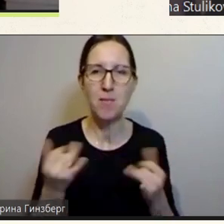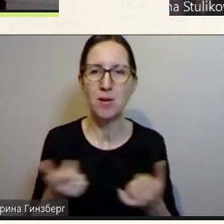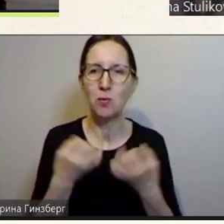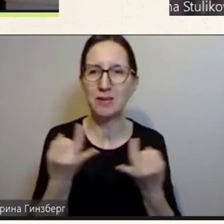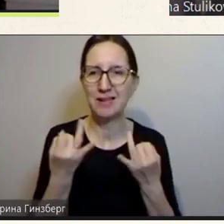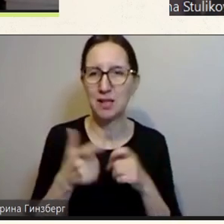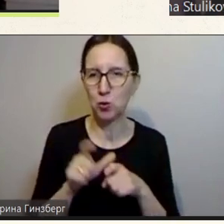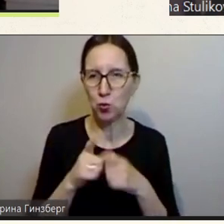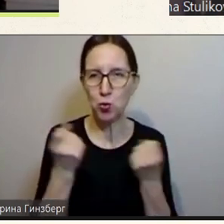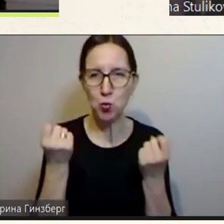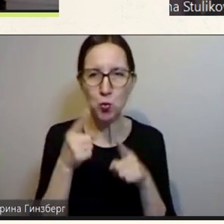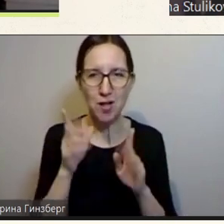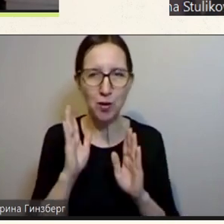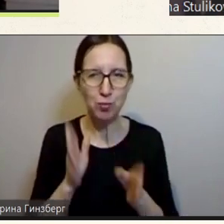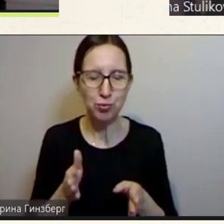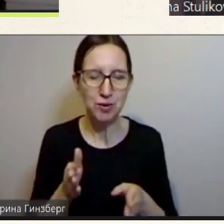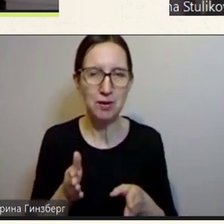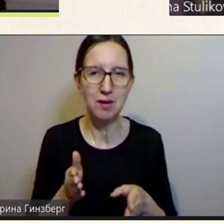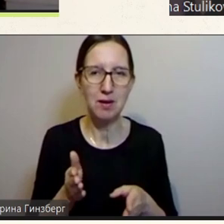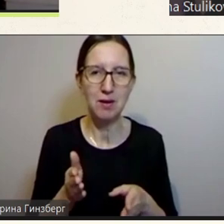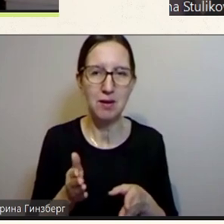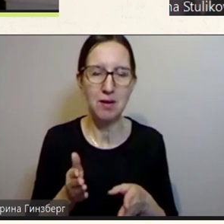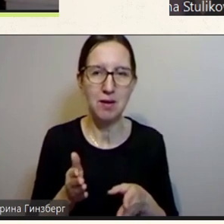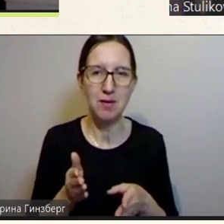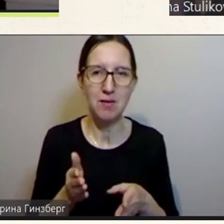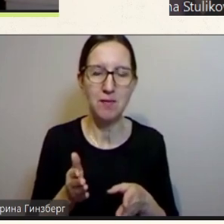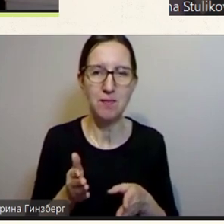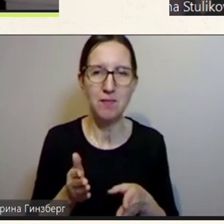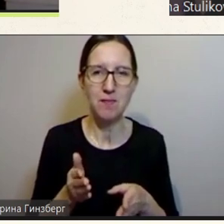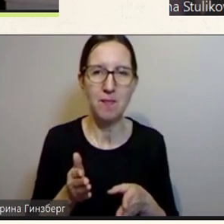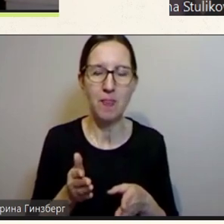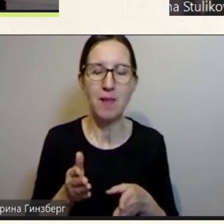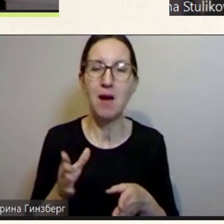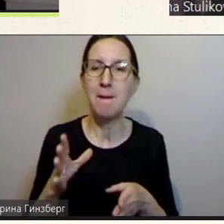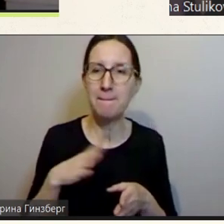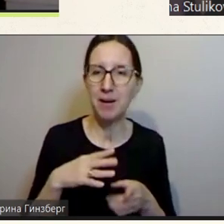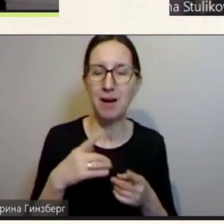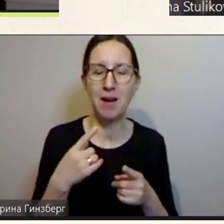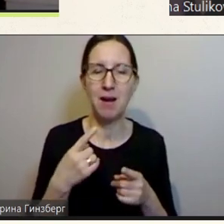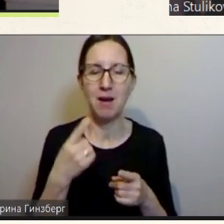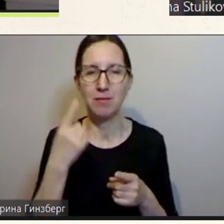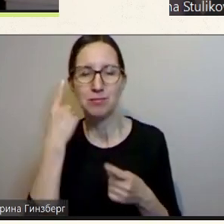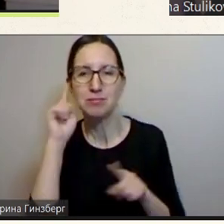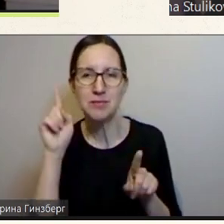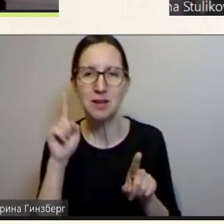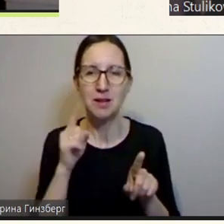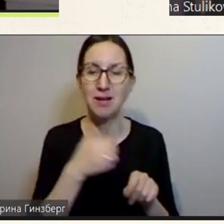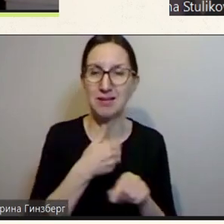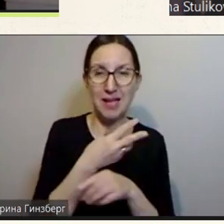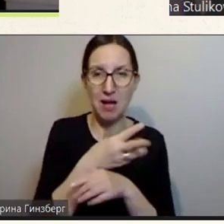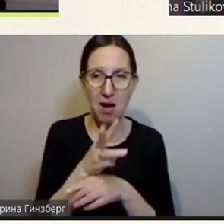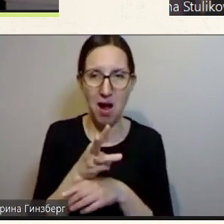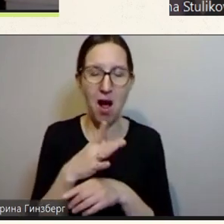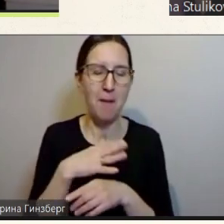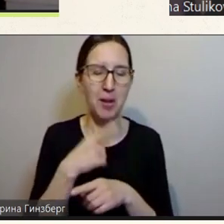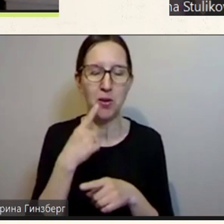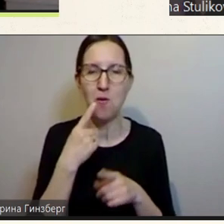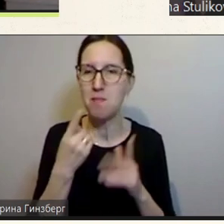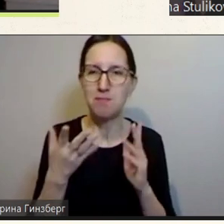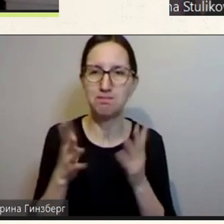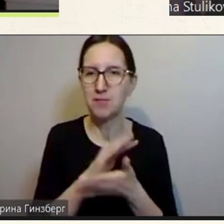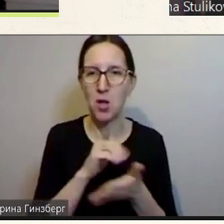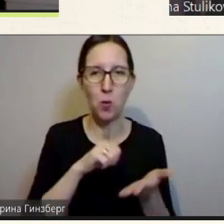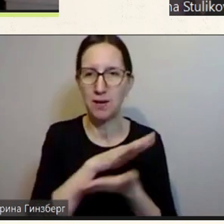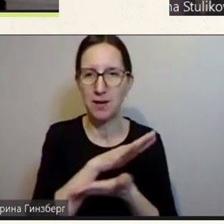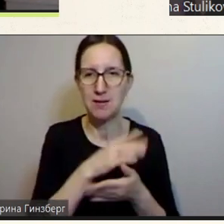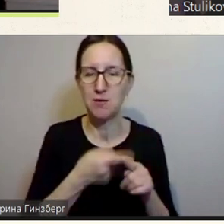So where does that come from? Would also like to know whether you ever went